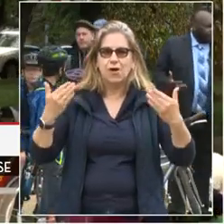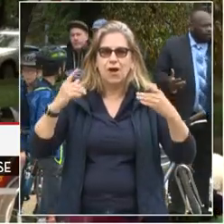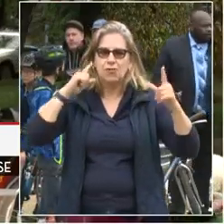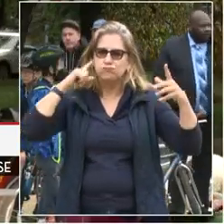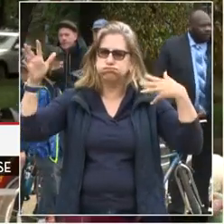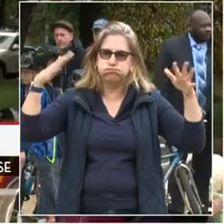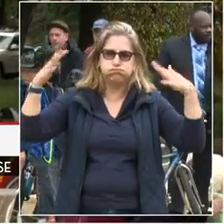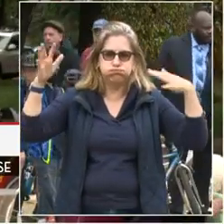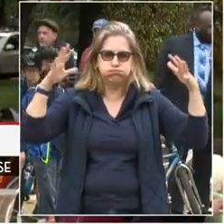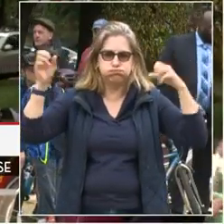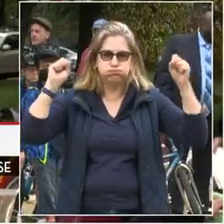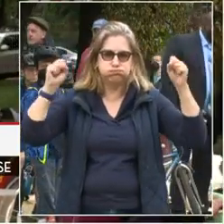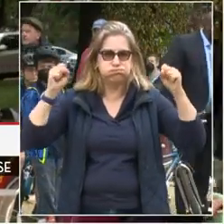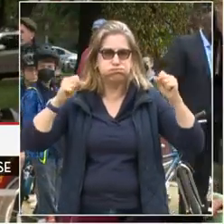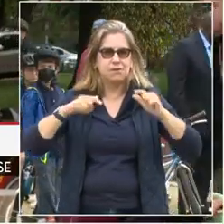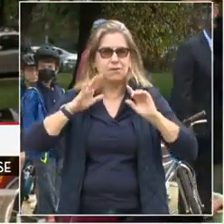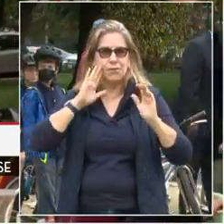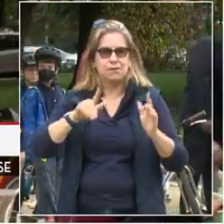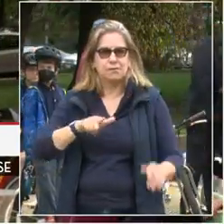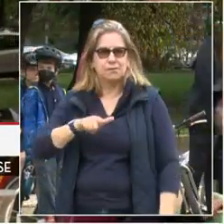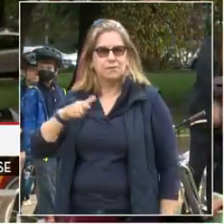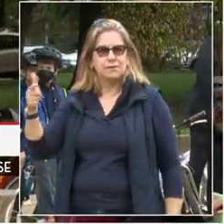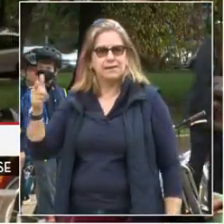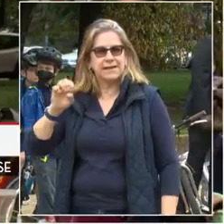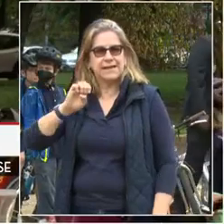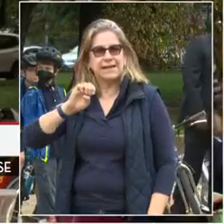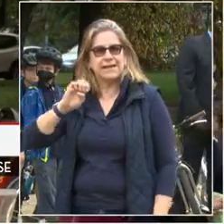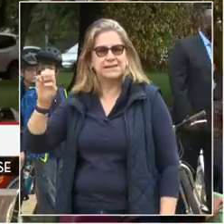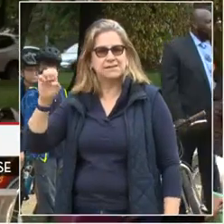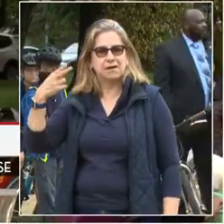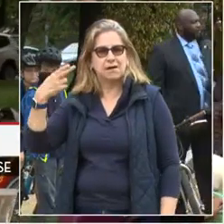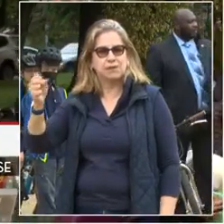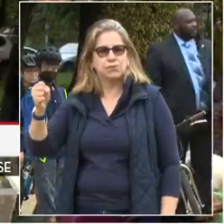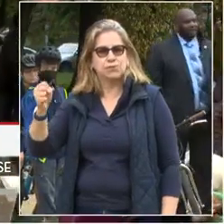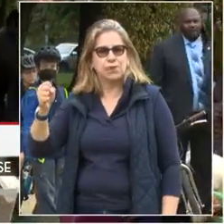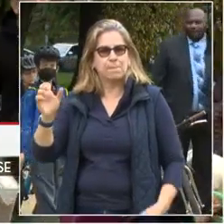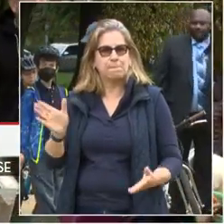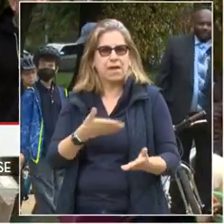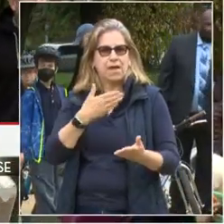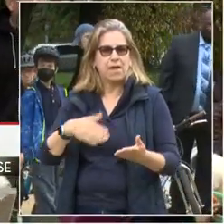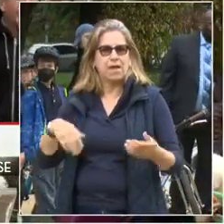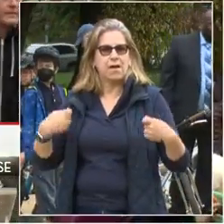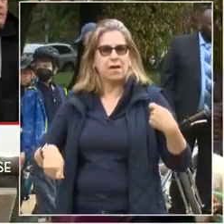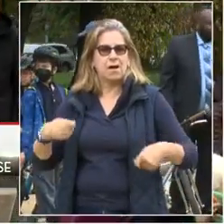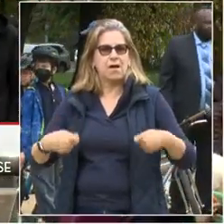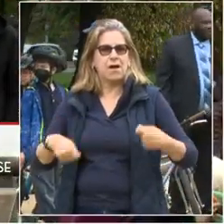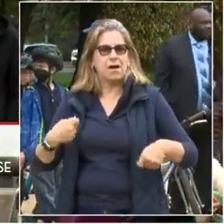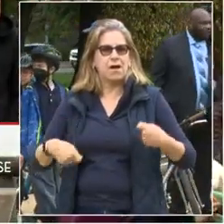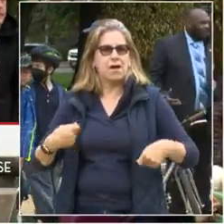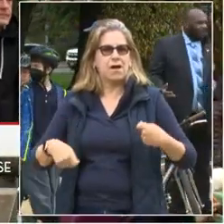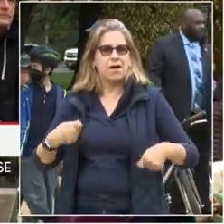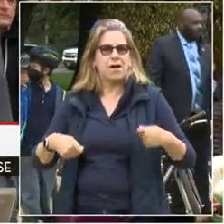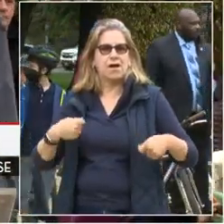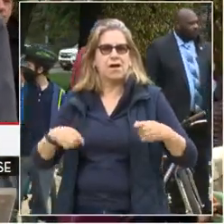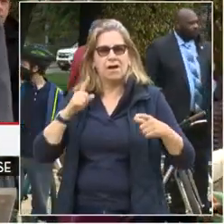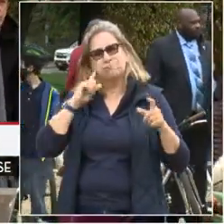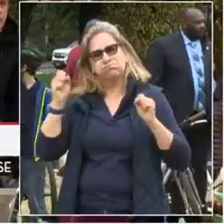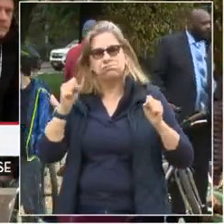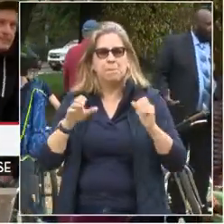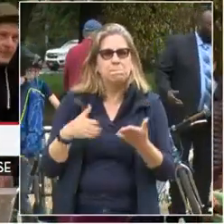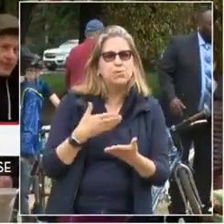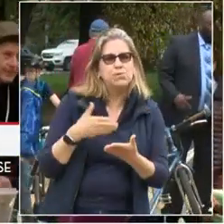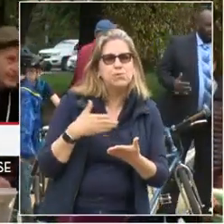turning over to the Eastern High School Ramblers to help get everybody going. We know that's the highlight. We all know that. That's all right. All